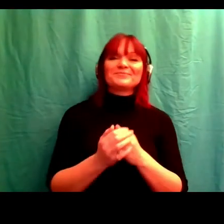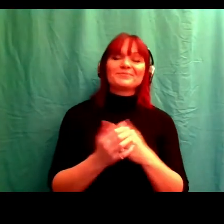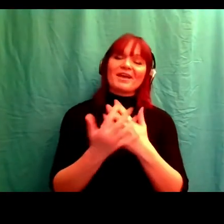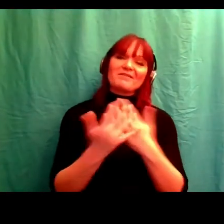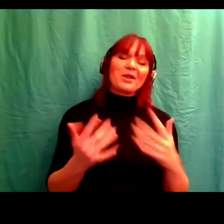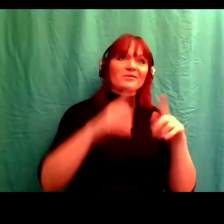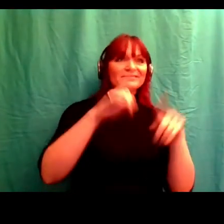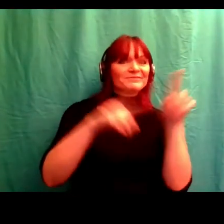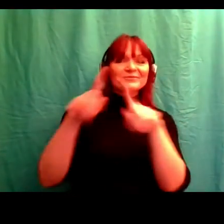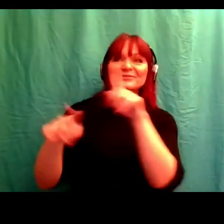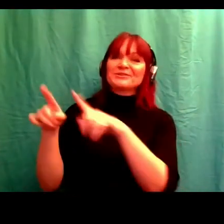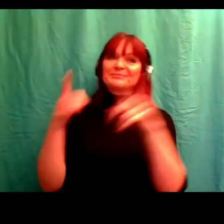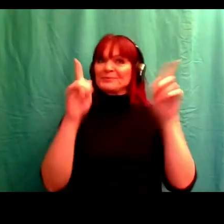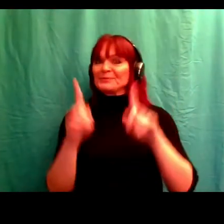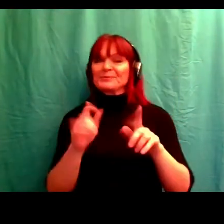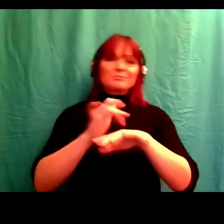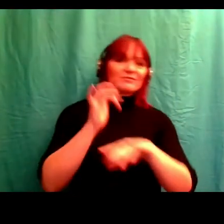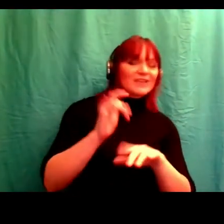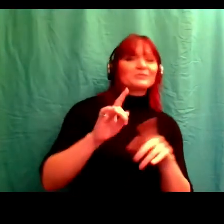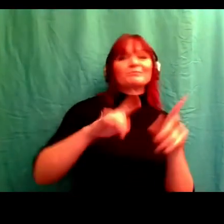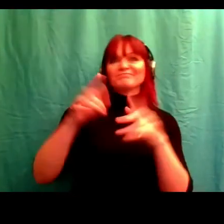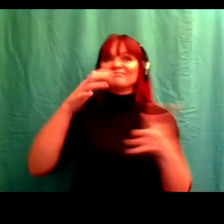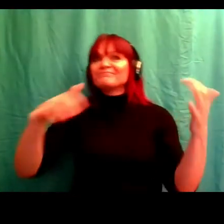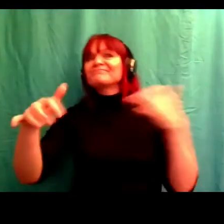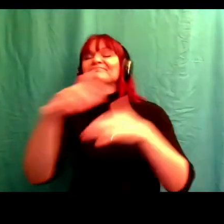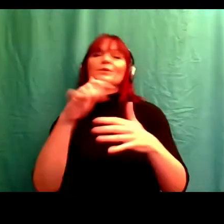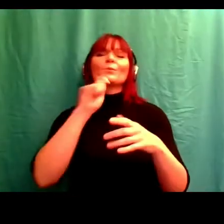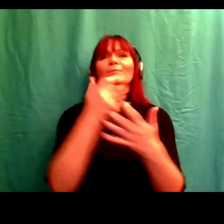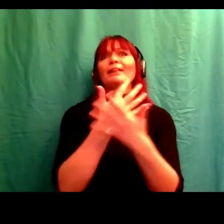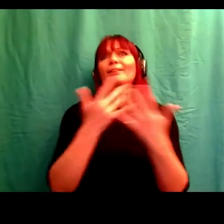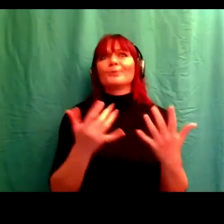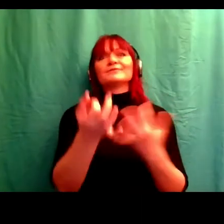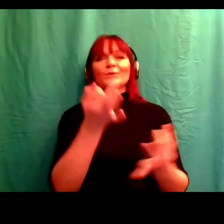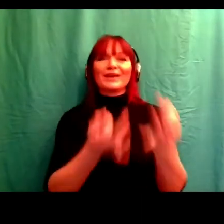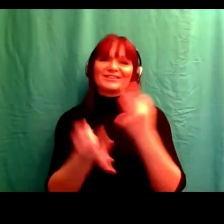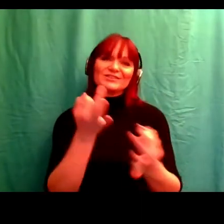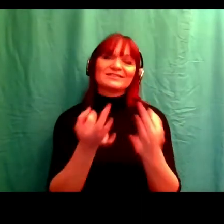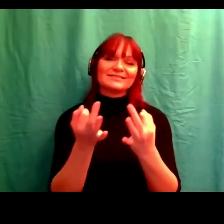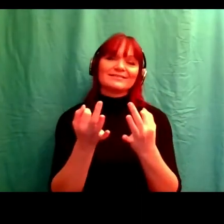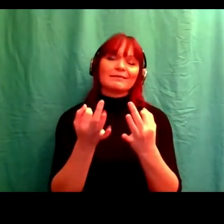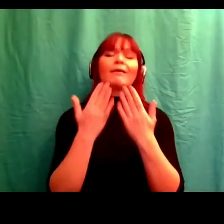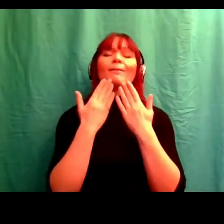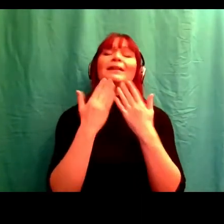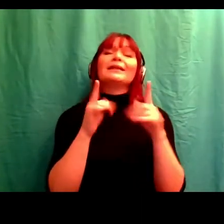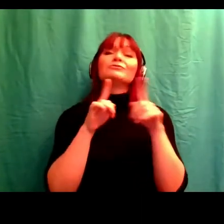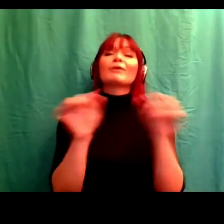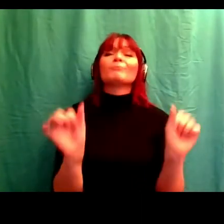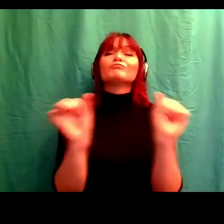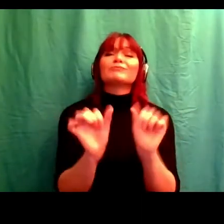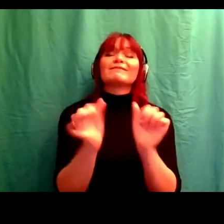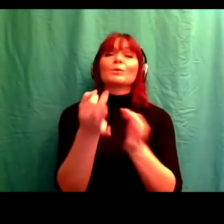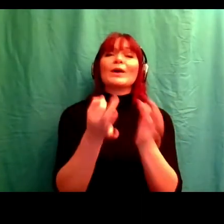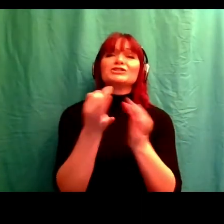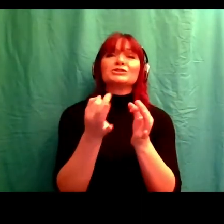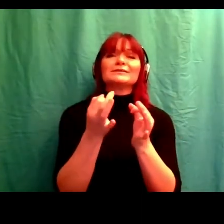backgrounds and I expect different interests, so we'll probably get lots of questions. So that means if you can please keep them as short and clear as possible, we've got the